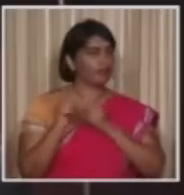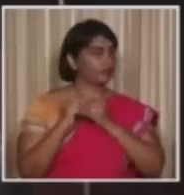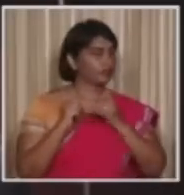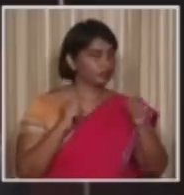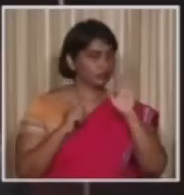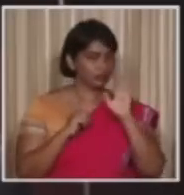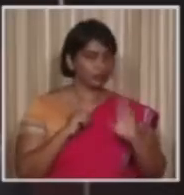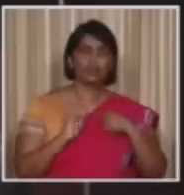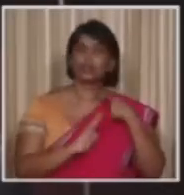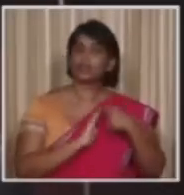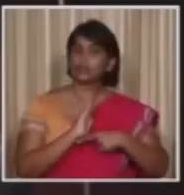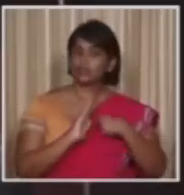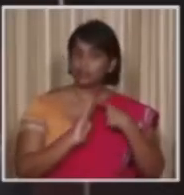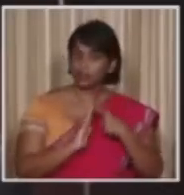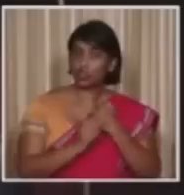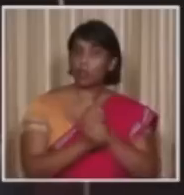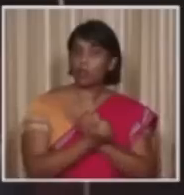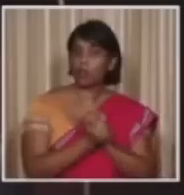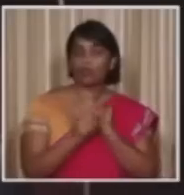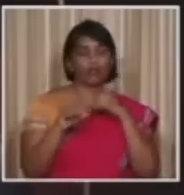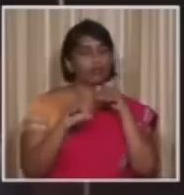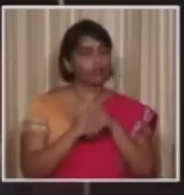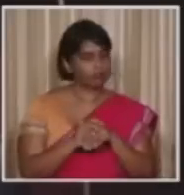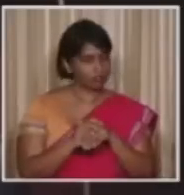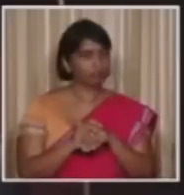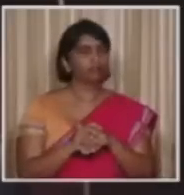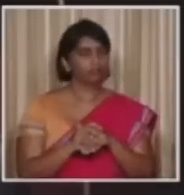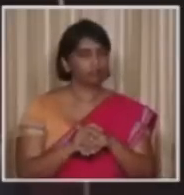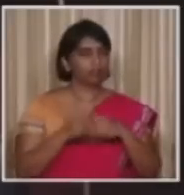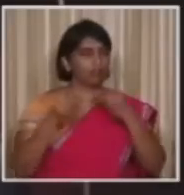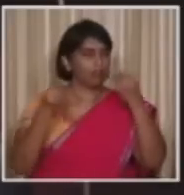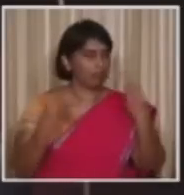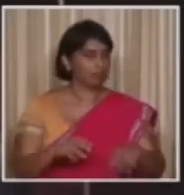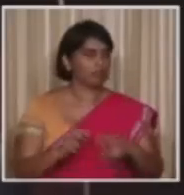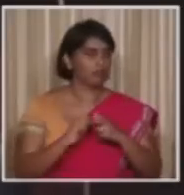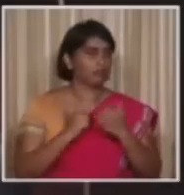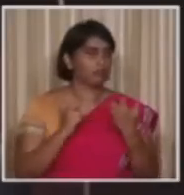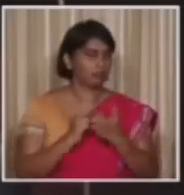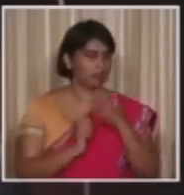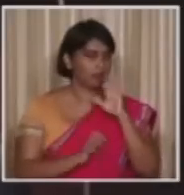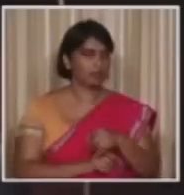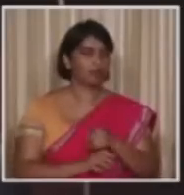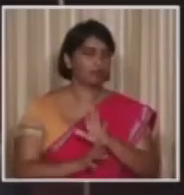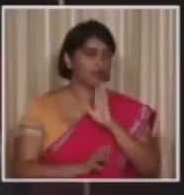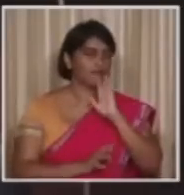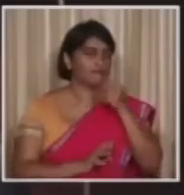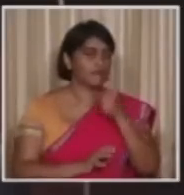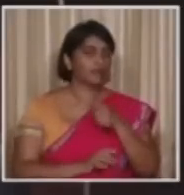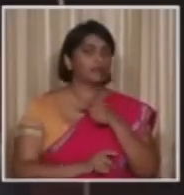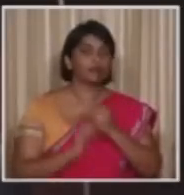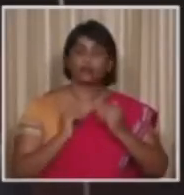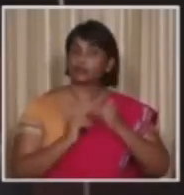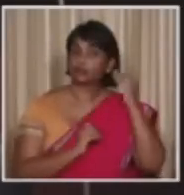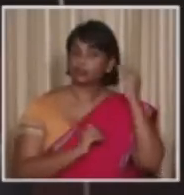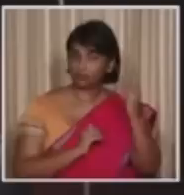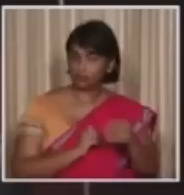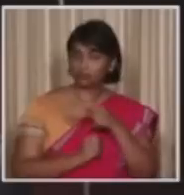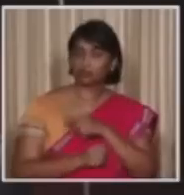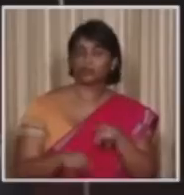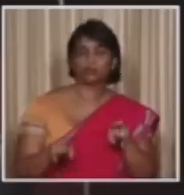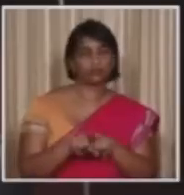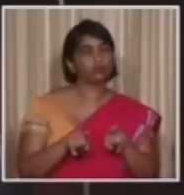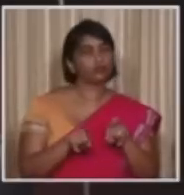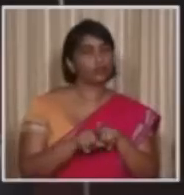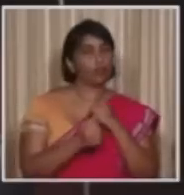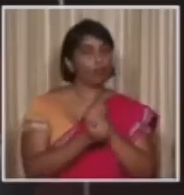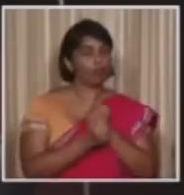police. It is of utmost importance that the next Inspector General of Police should be an officer whose